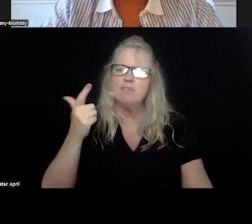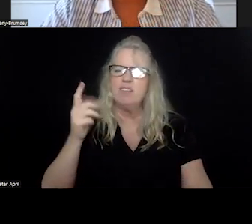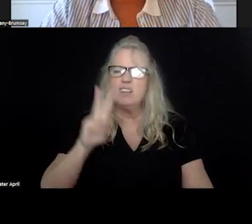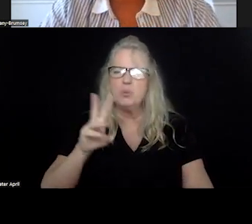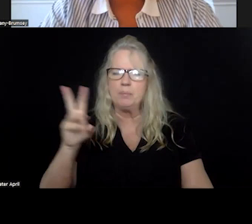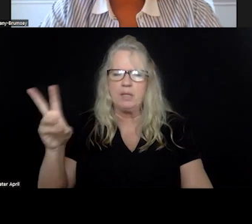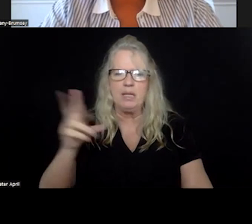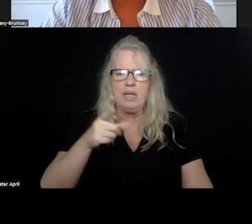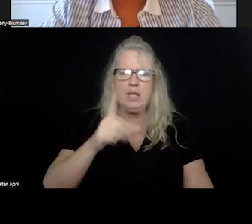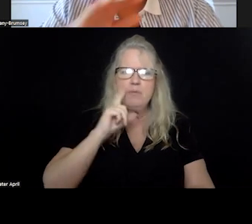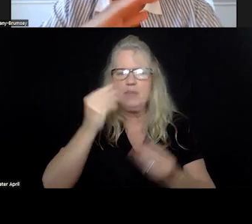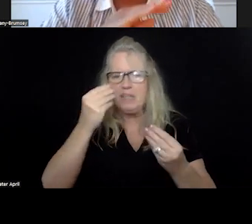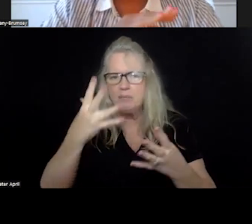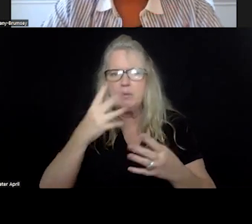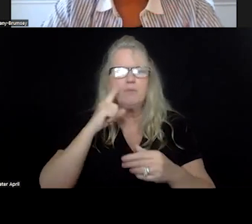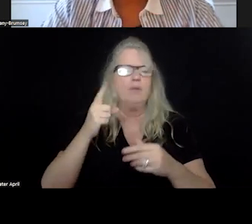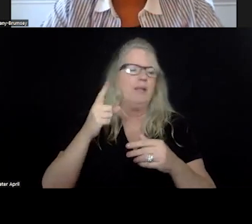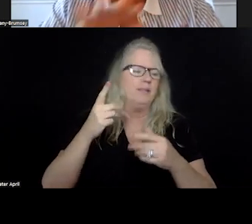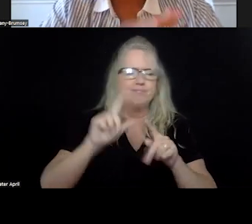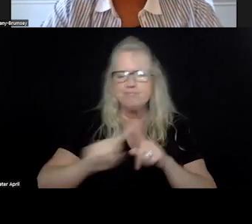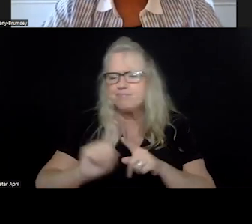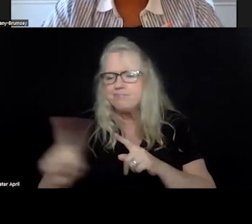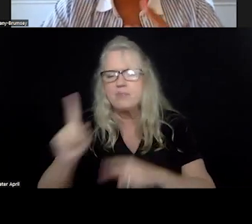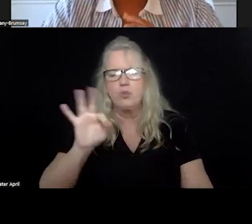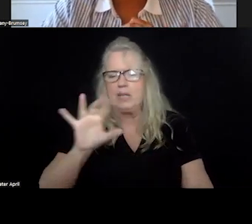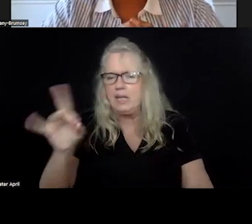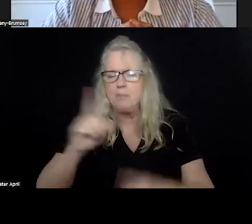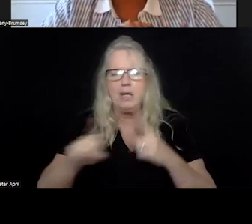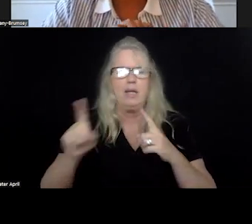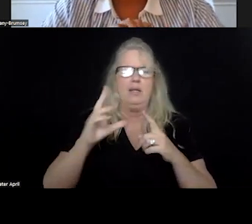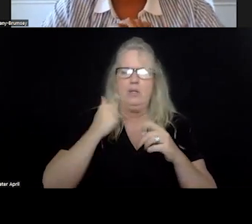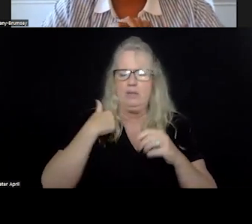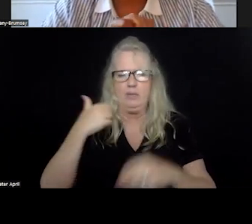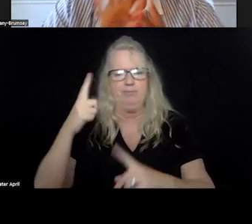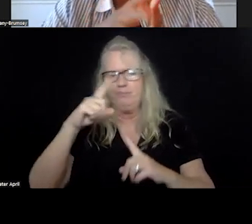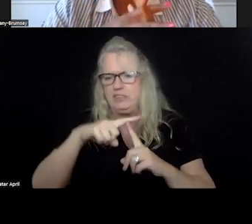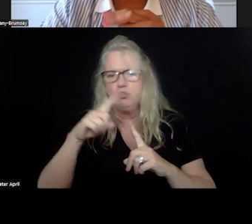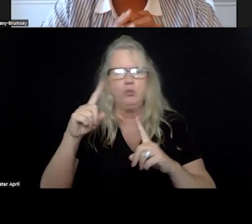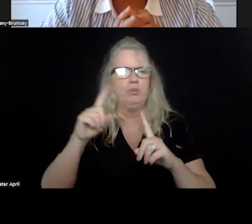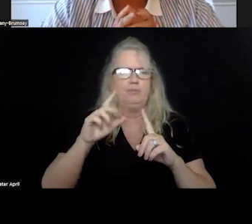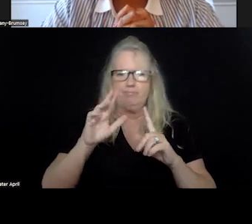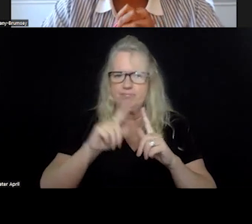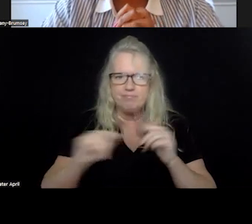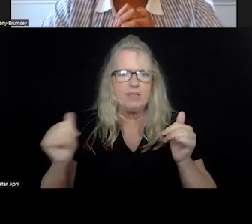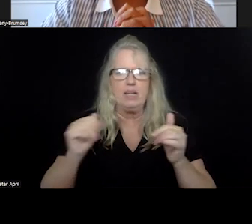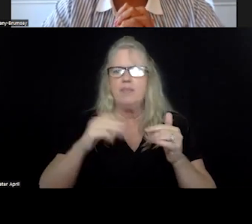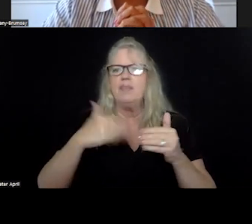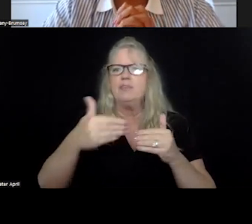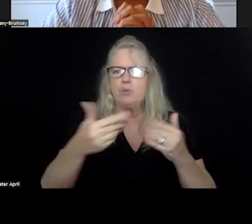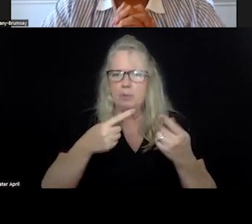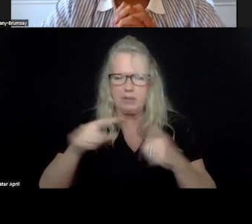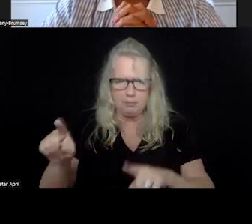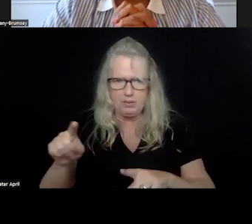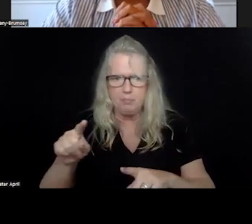the materials to promote 988, virtual backgrounds, t-shirts, etc., and the information for the upcoming